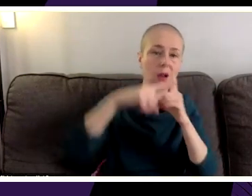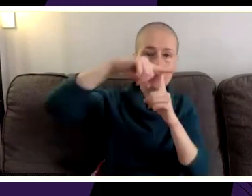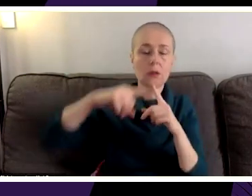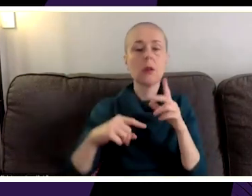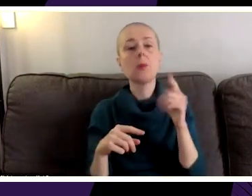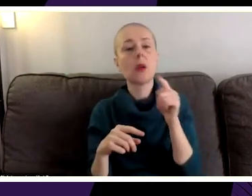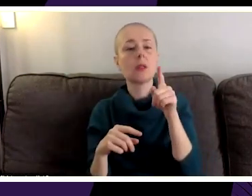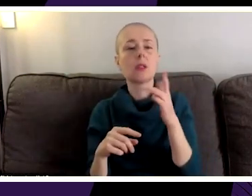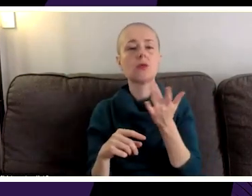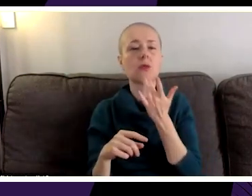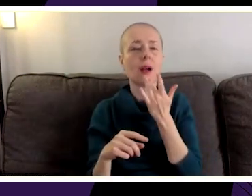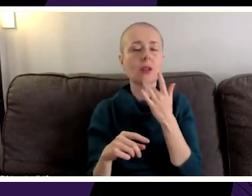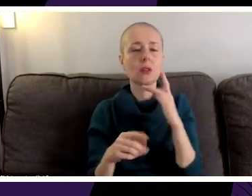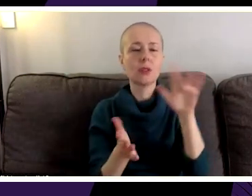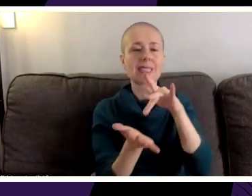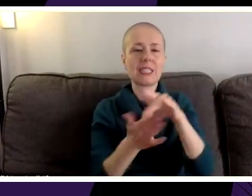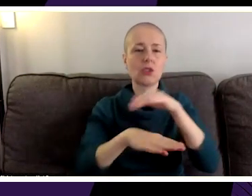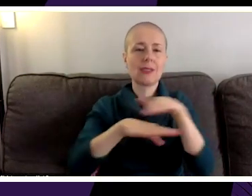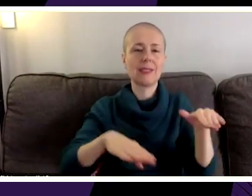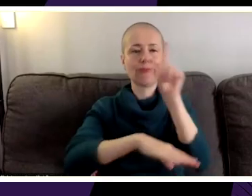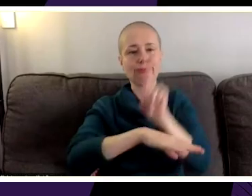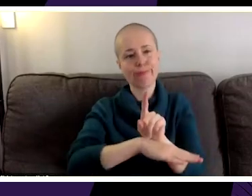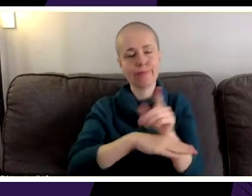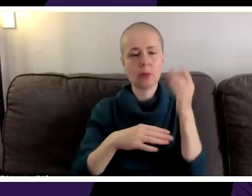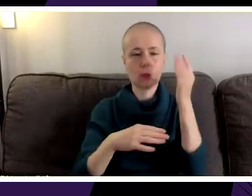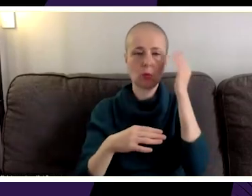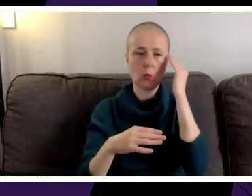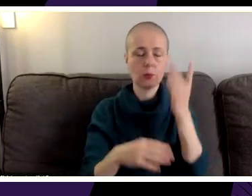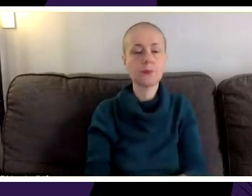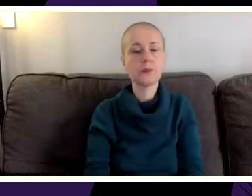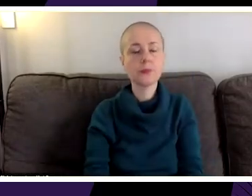stage was a way of getting the code dancers to move around.